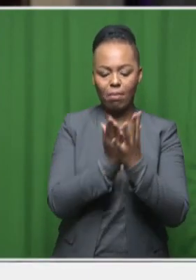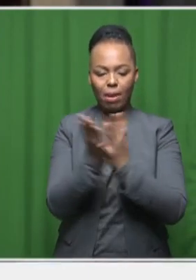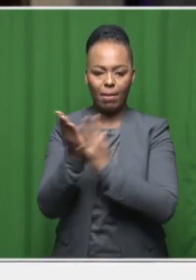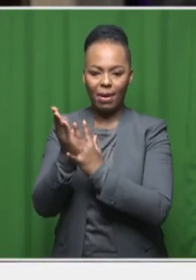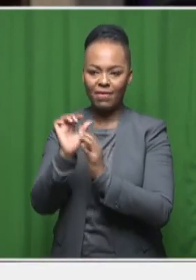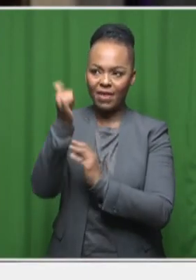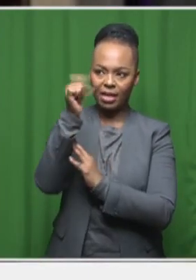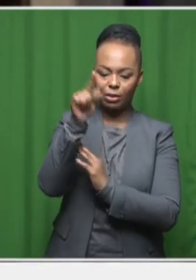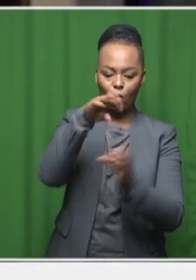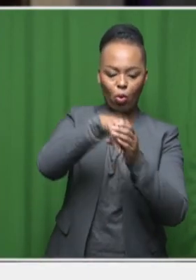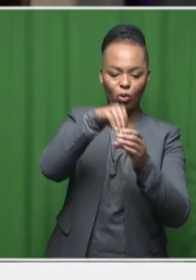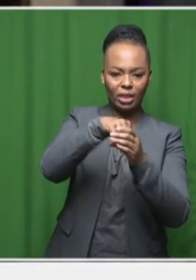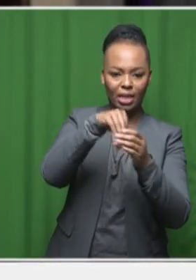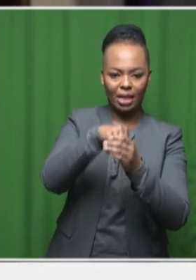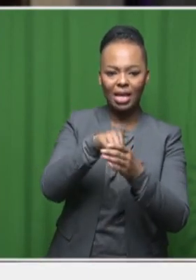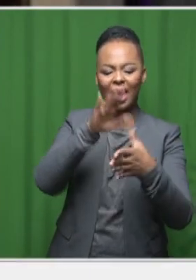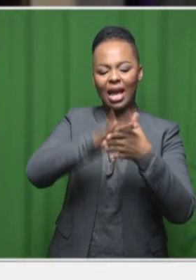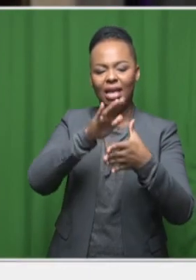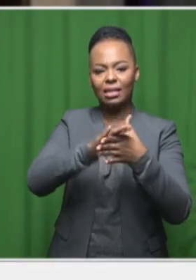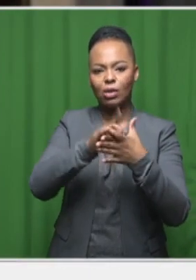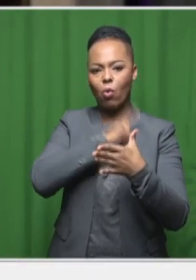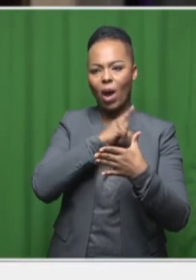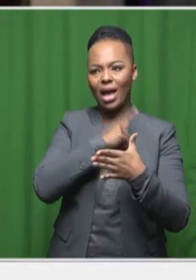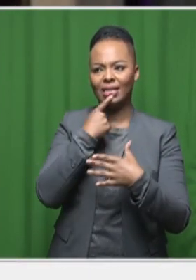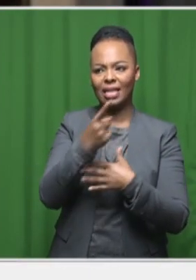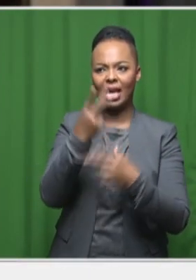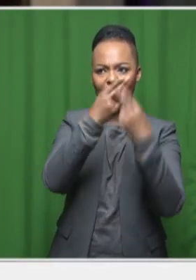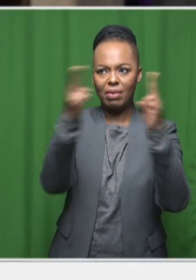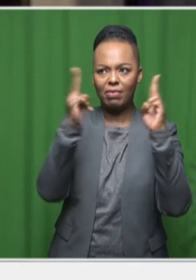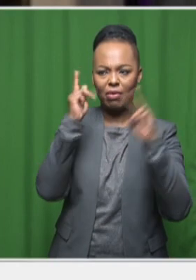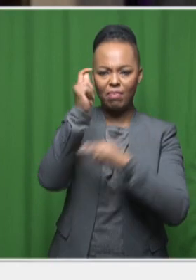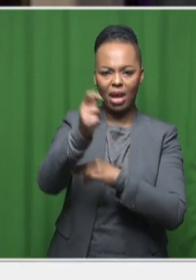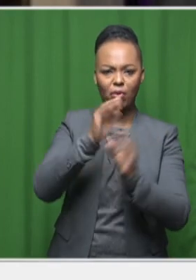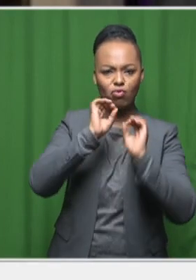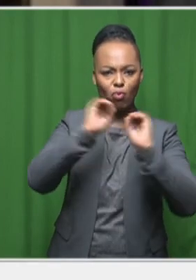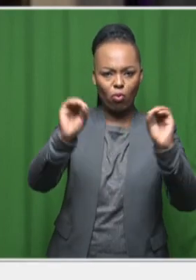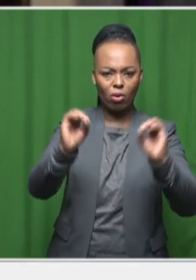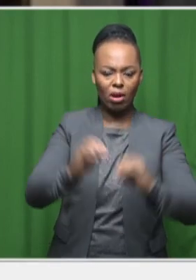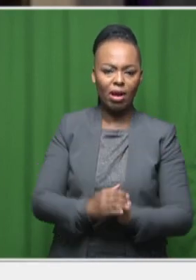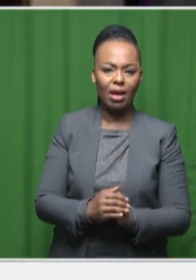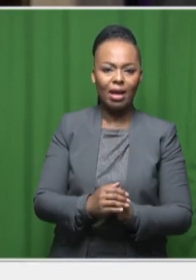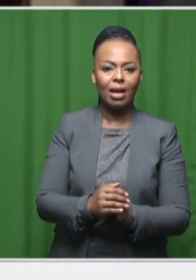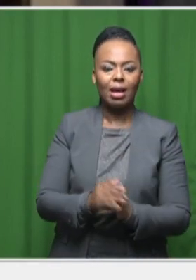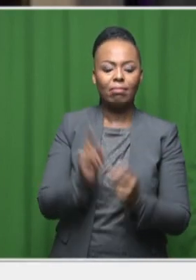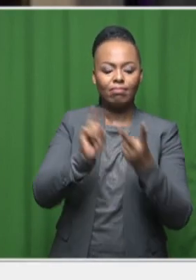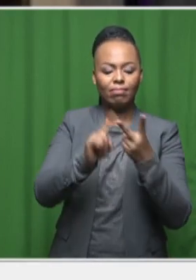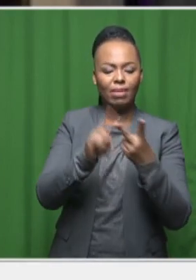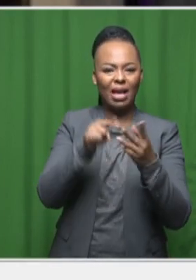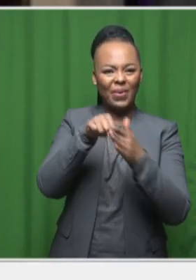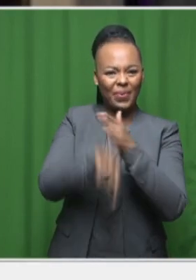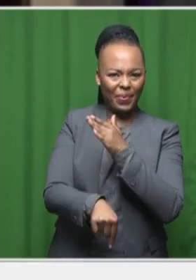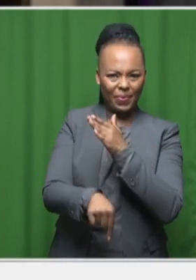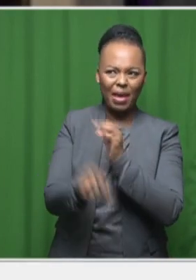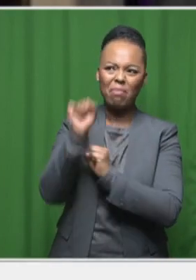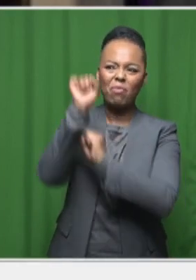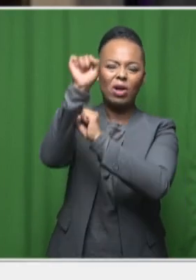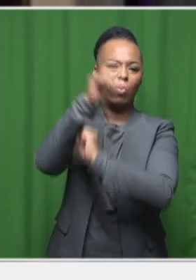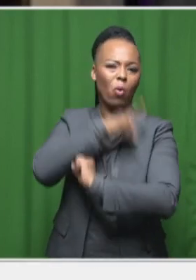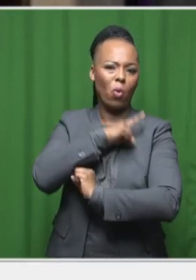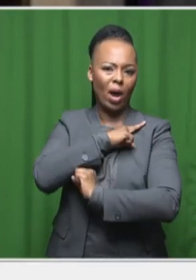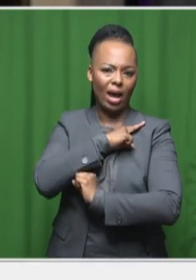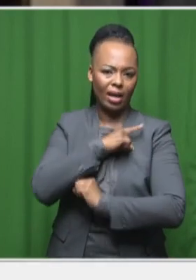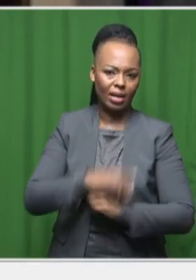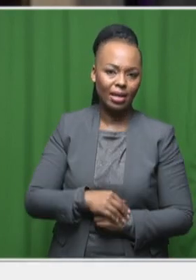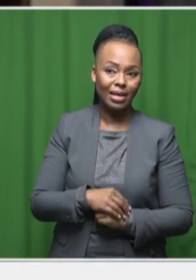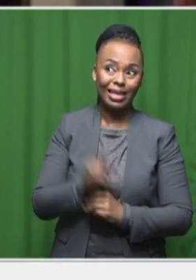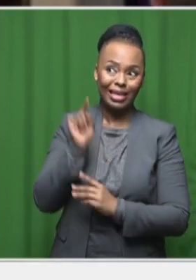at the context or the reasons for the Fees Must Fall protest, followed by chapters detailing the protests themselves. This is